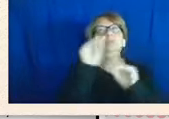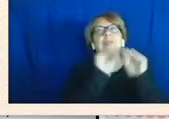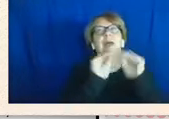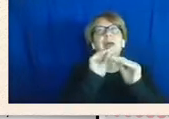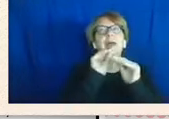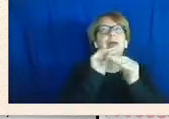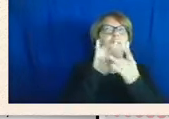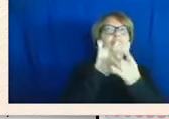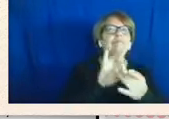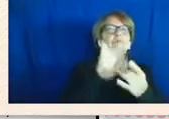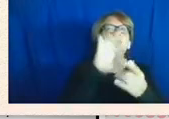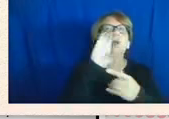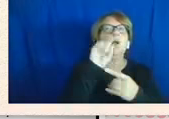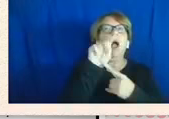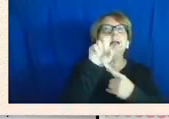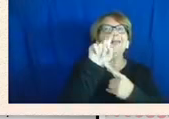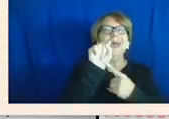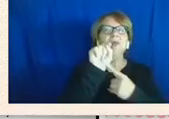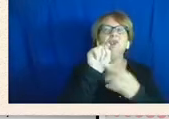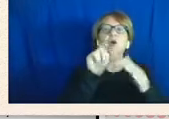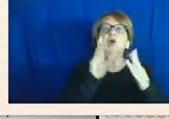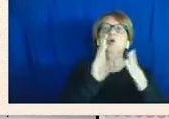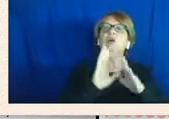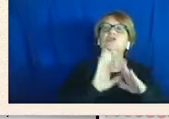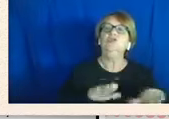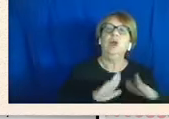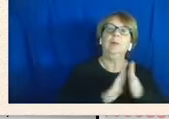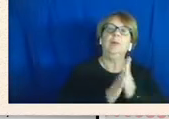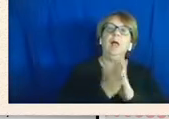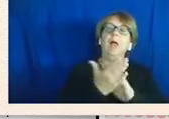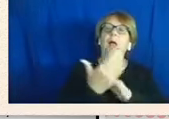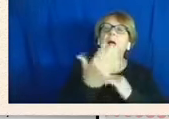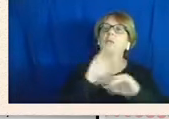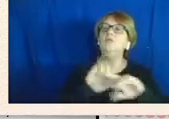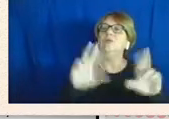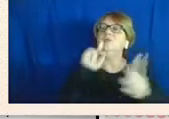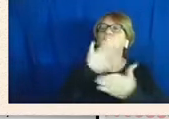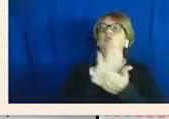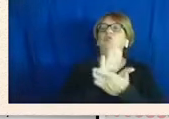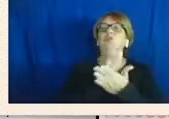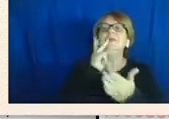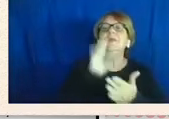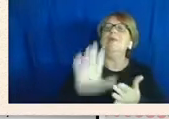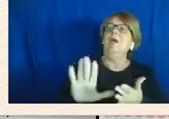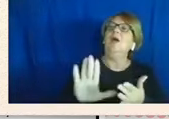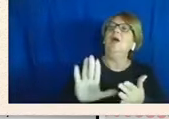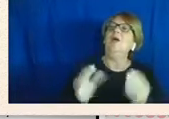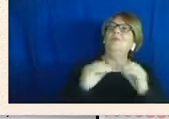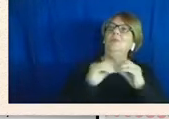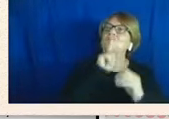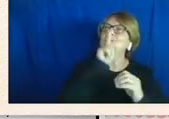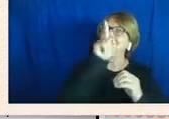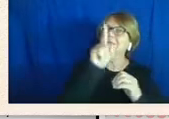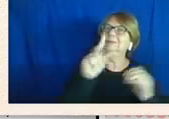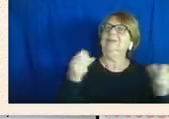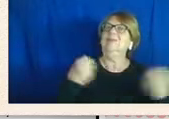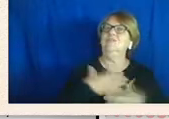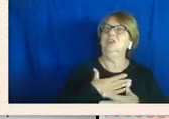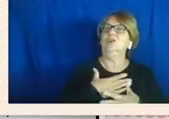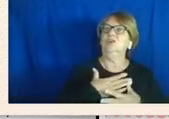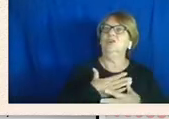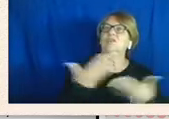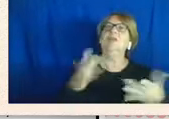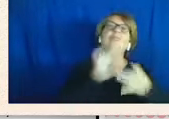age into the school years, we start to see a lot more realistic fears emerging. So things about social interactions,